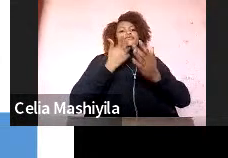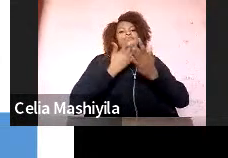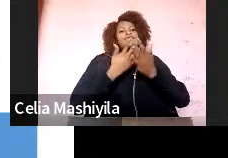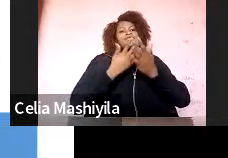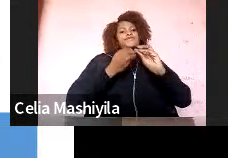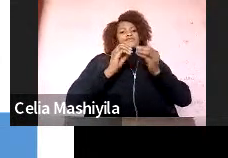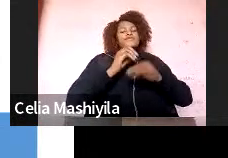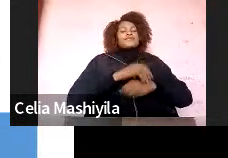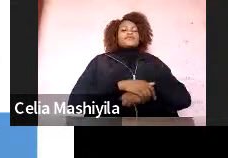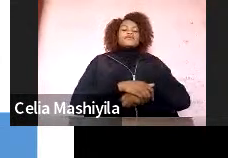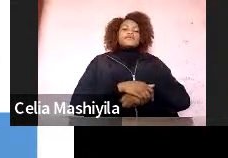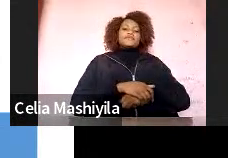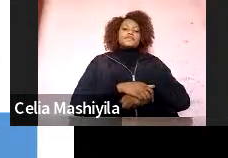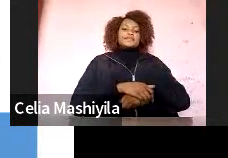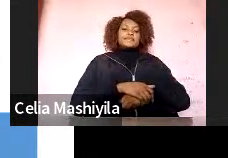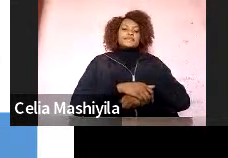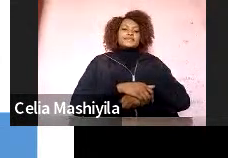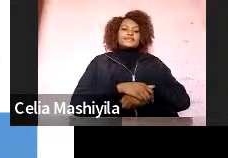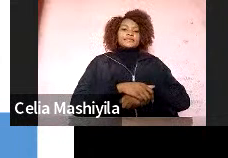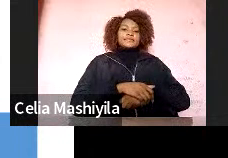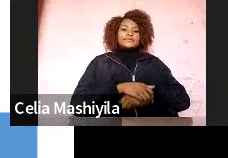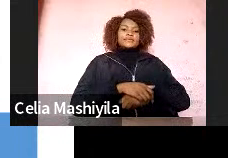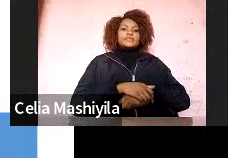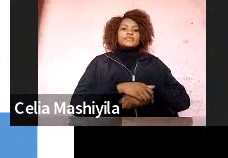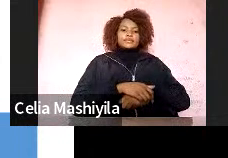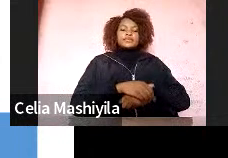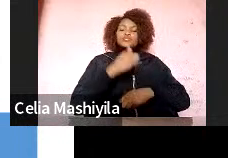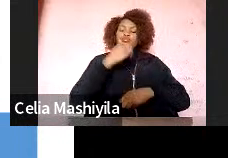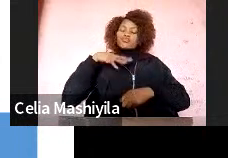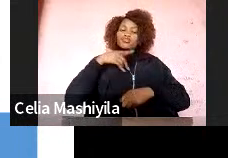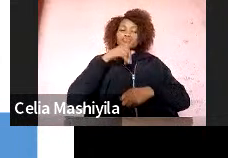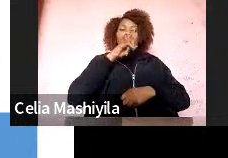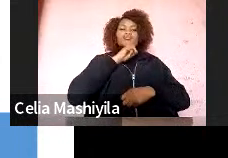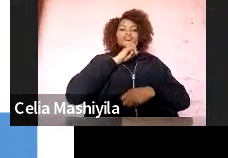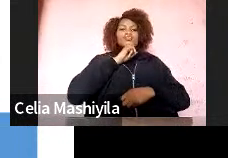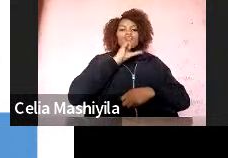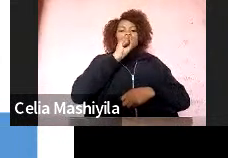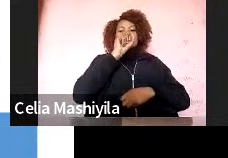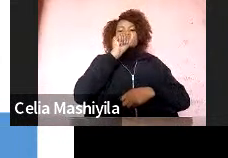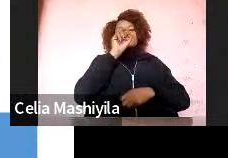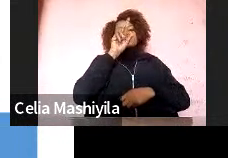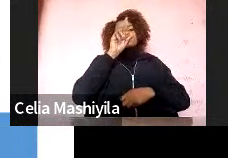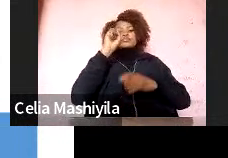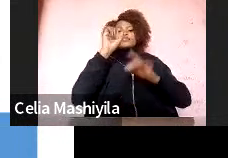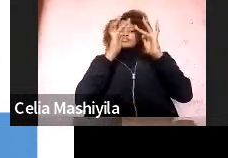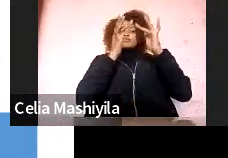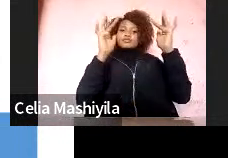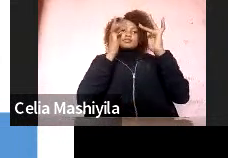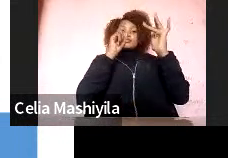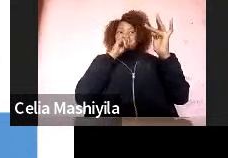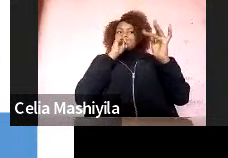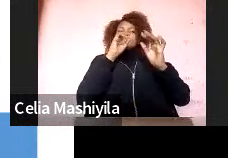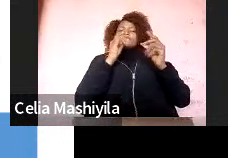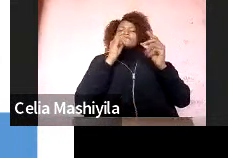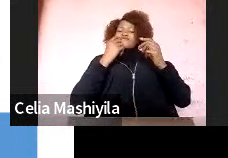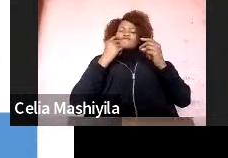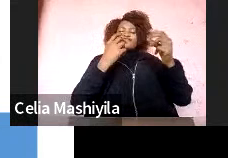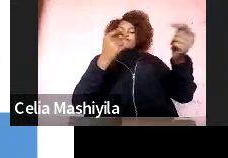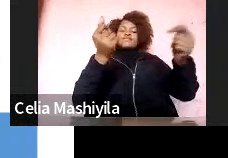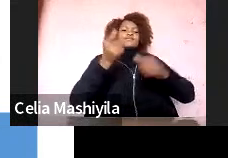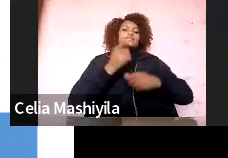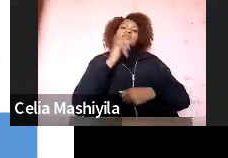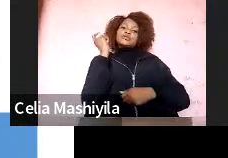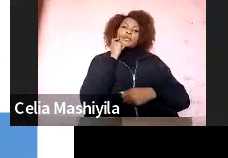expect that you will use SARS online query system, because that's quicker. It provides that information quickly to SARS. And